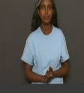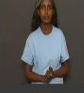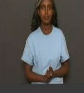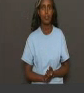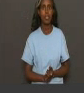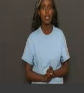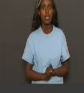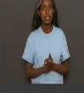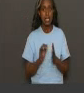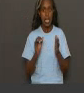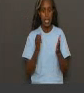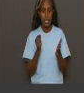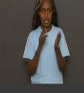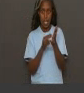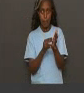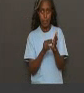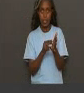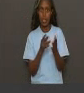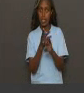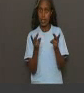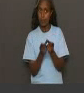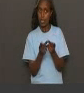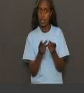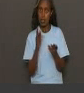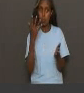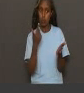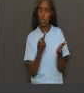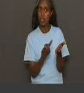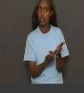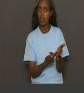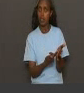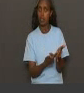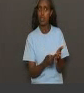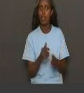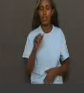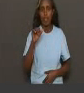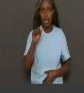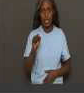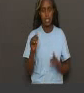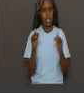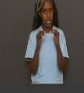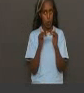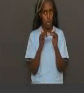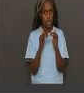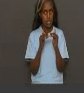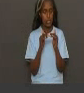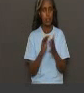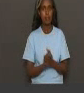The sample space would look like this: S